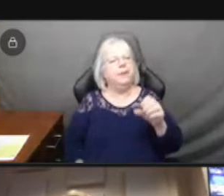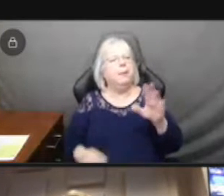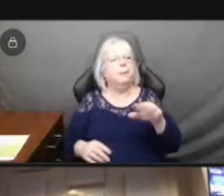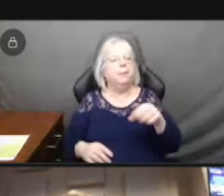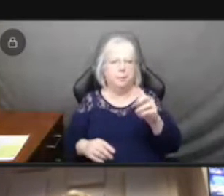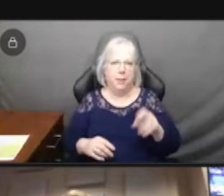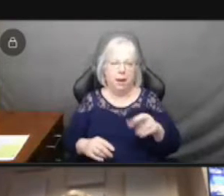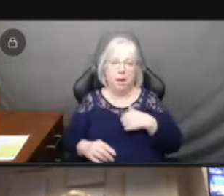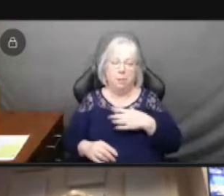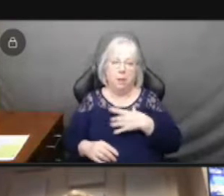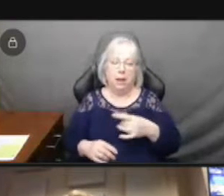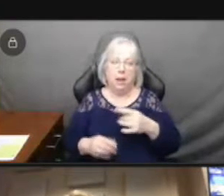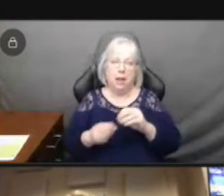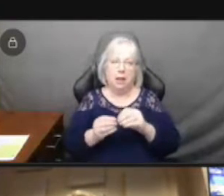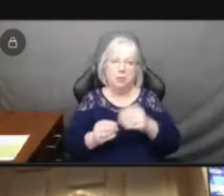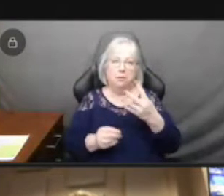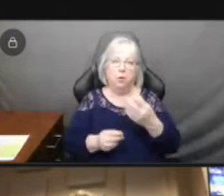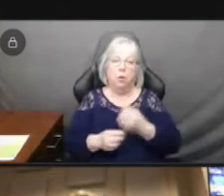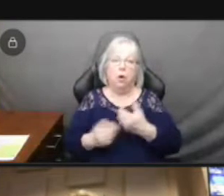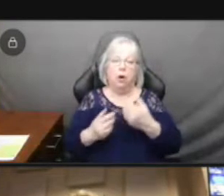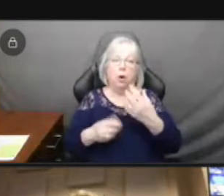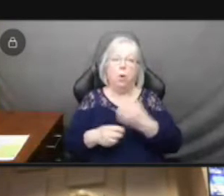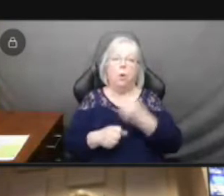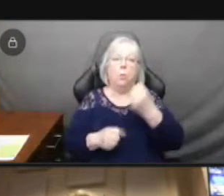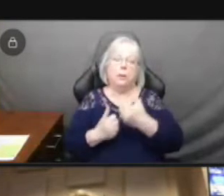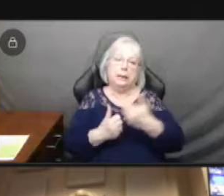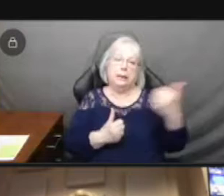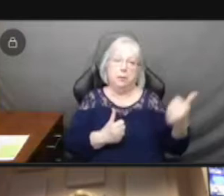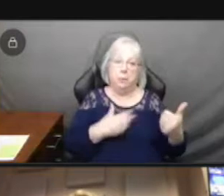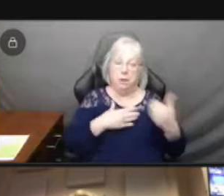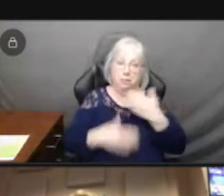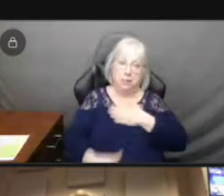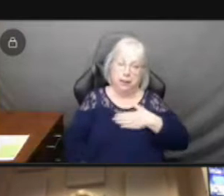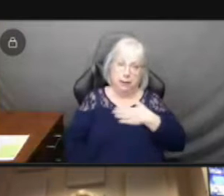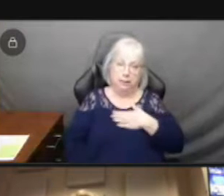would like to hold item 4 separate, please,